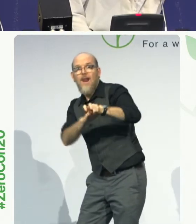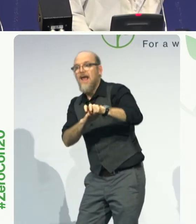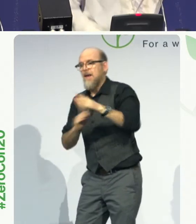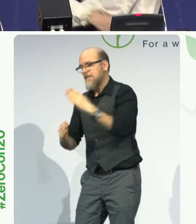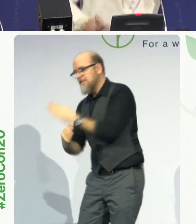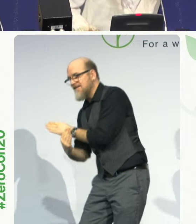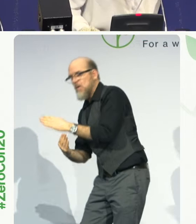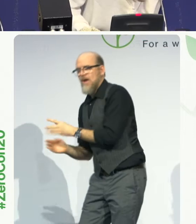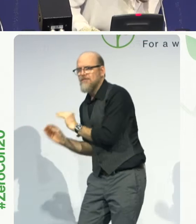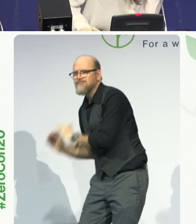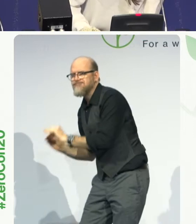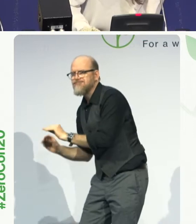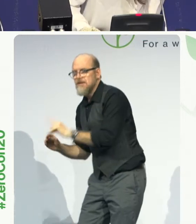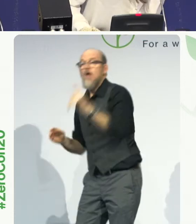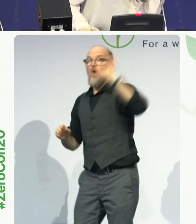Acompáñame a Crecer.